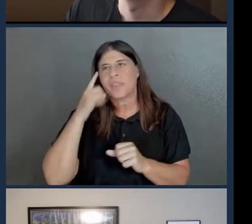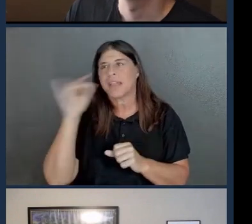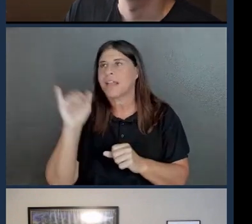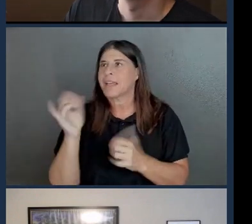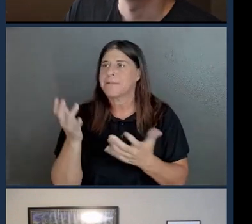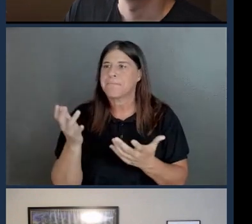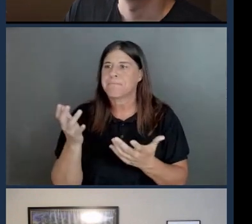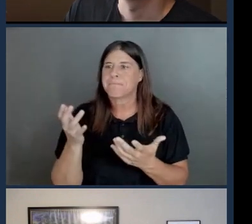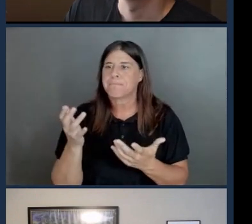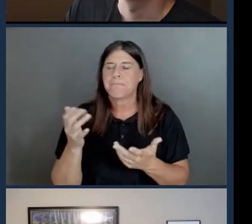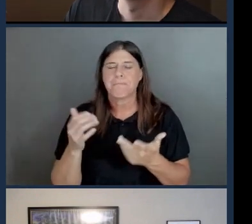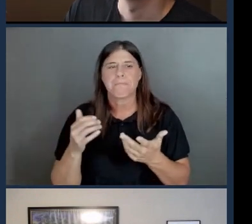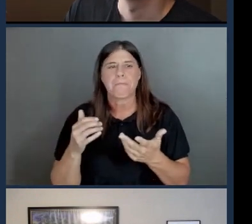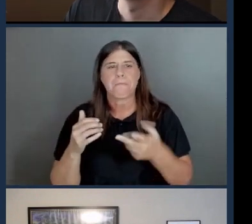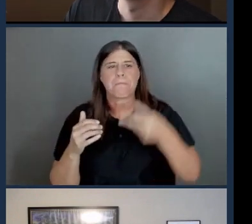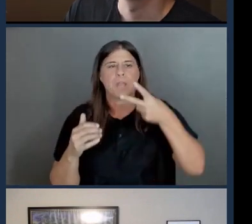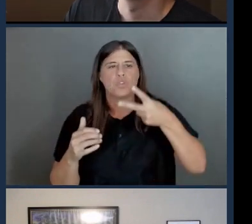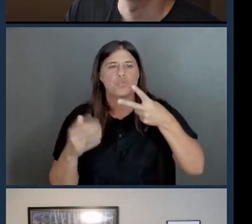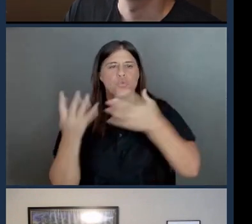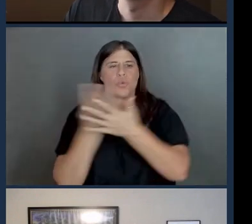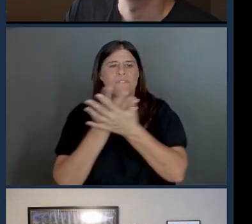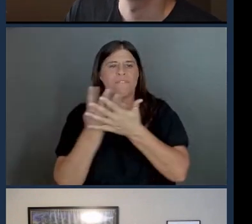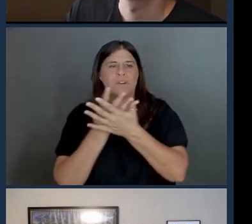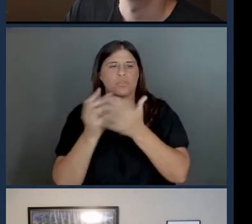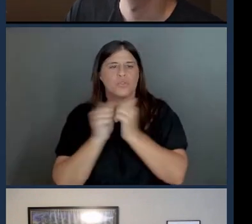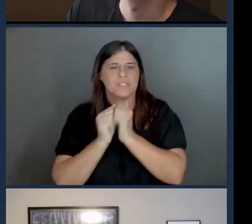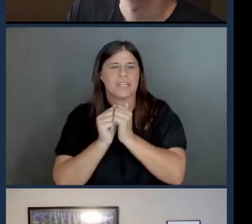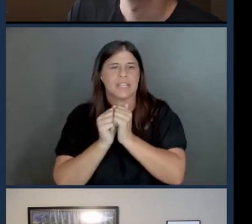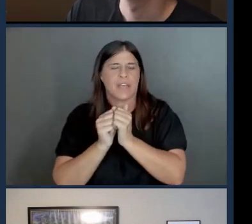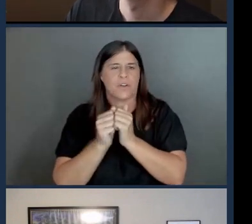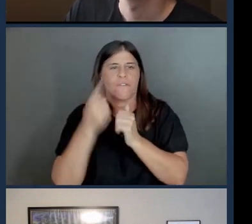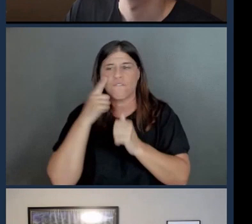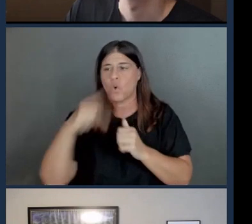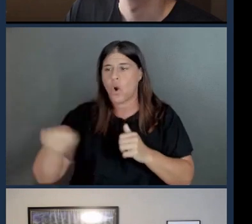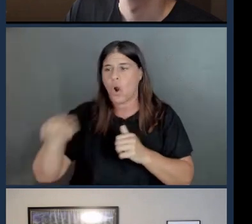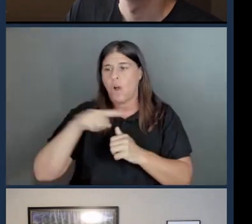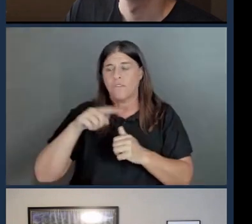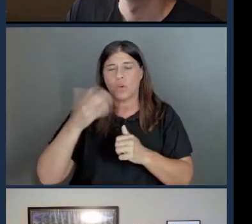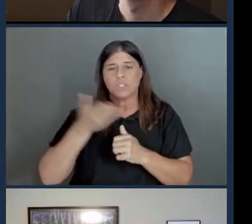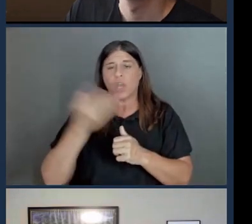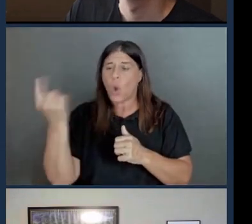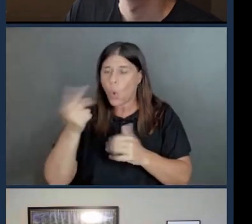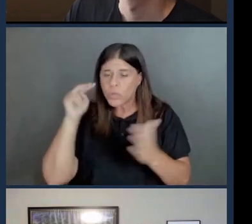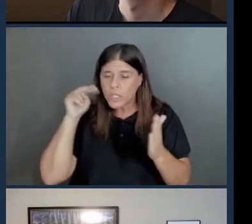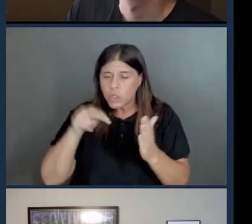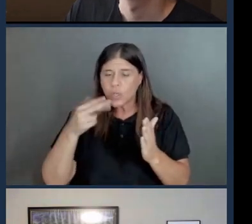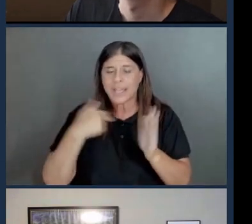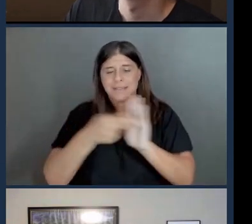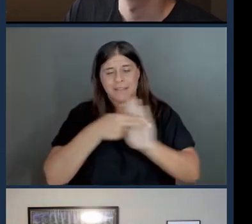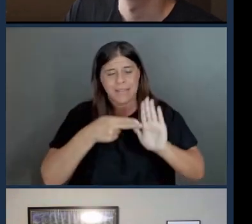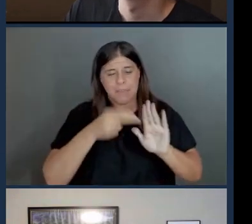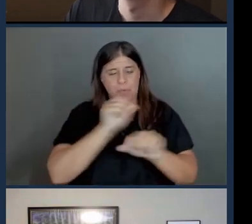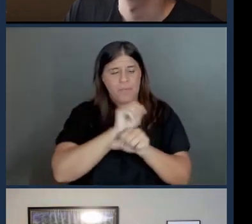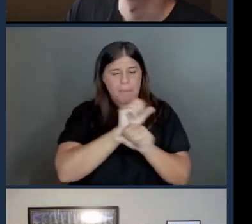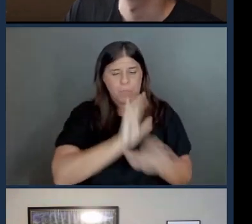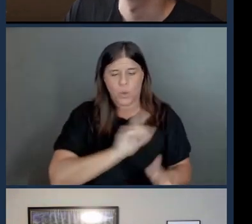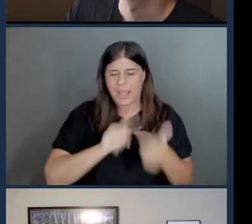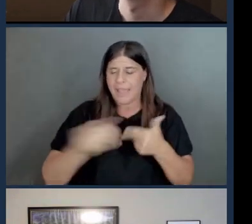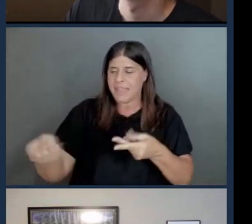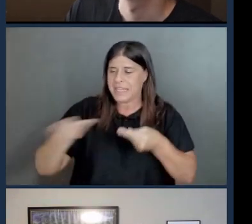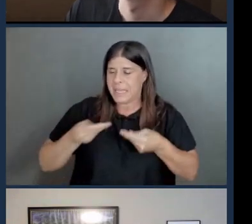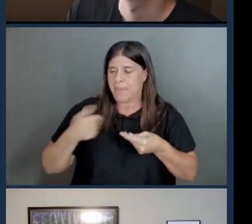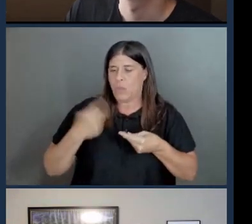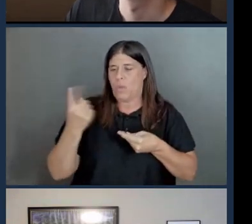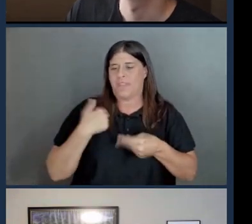as two filters together. It's saying, for all the vertices, only look at the ones that have a label of employee, and then only give me the ones that have a